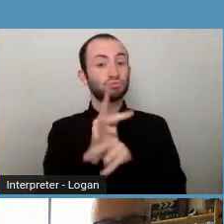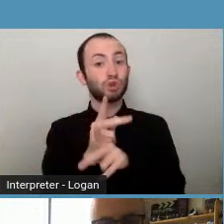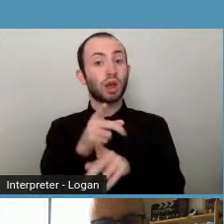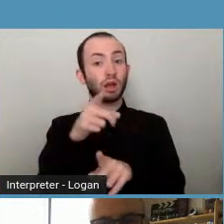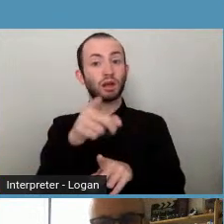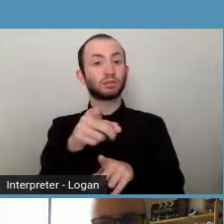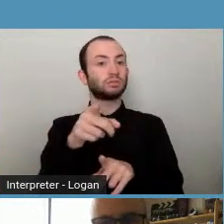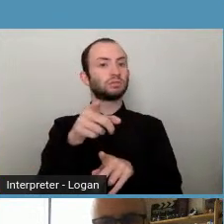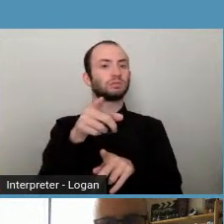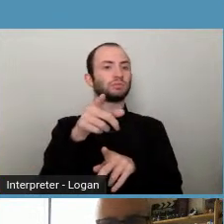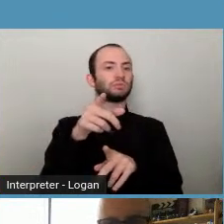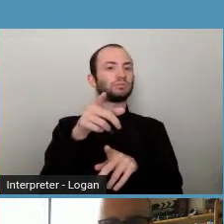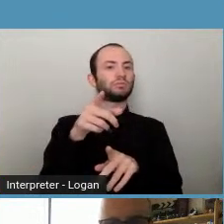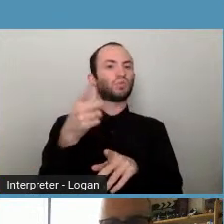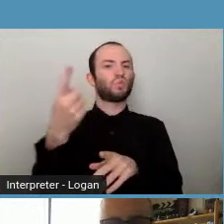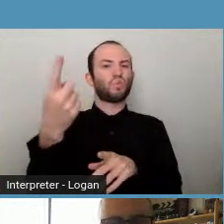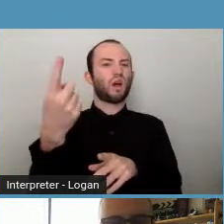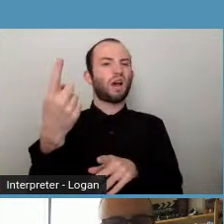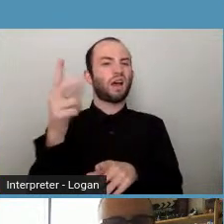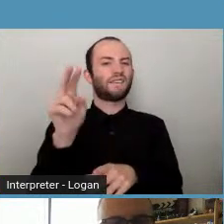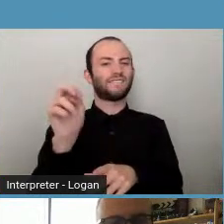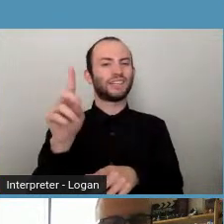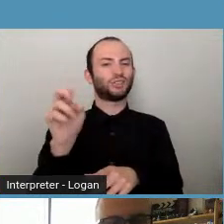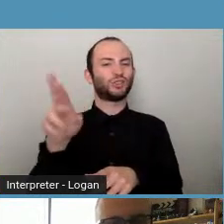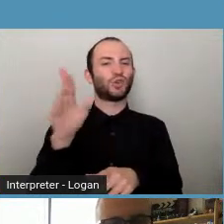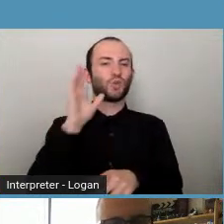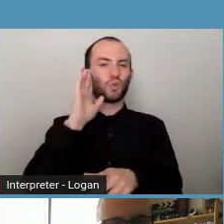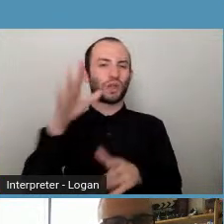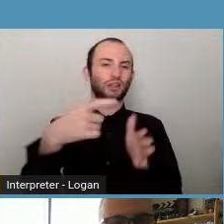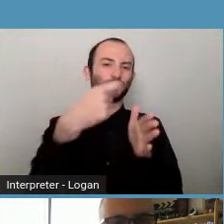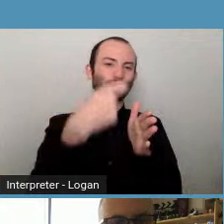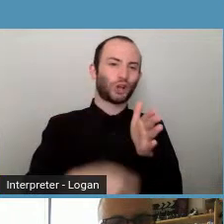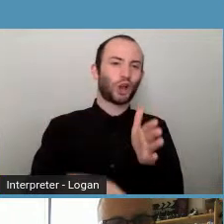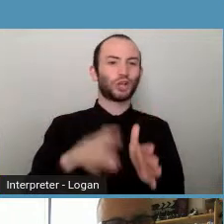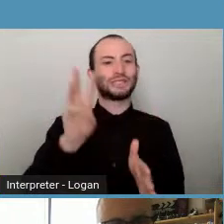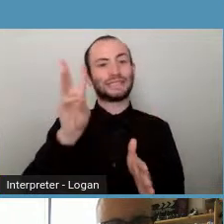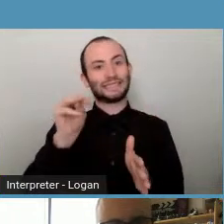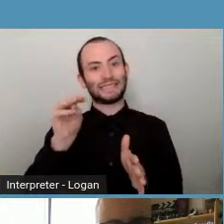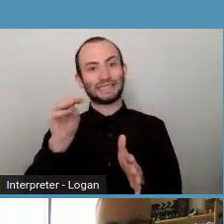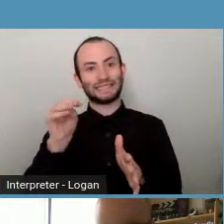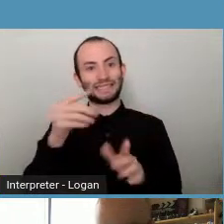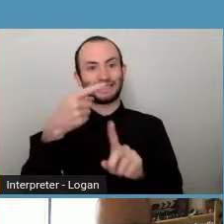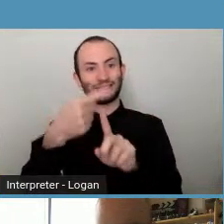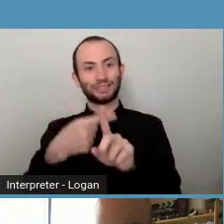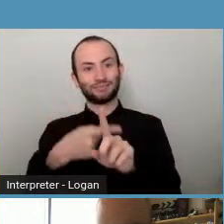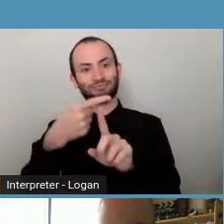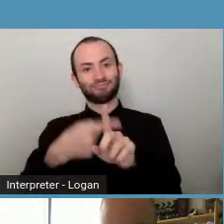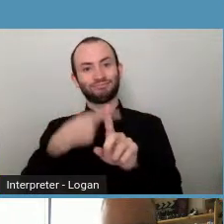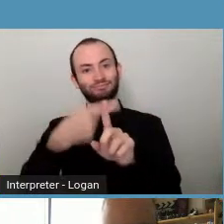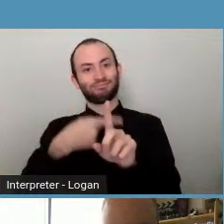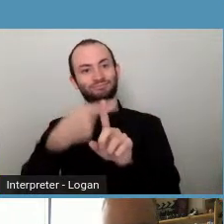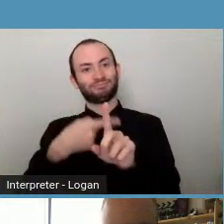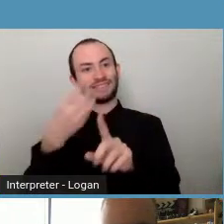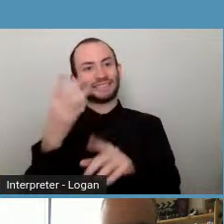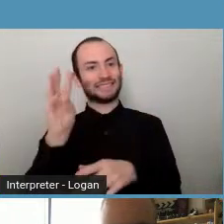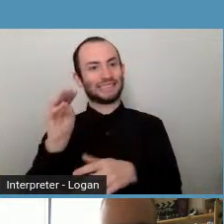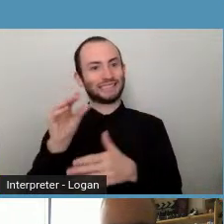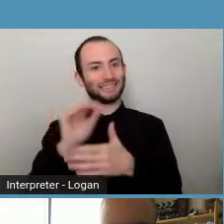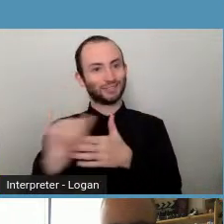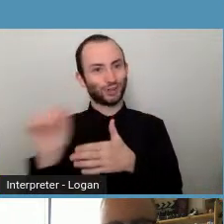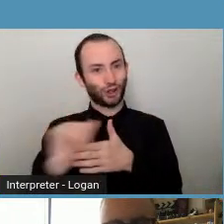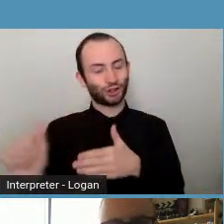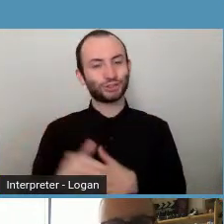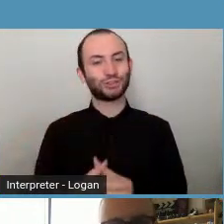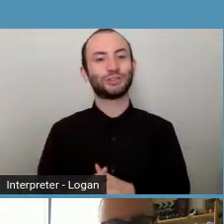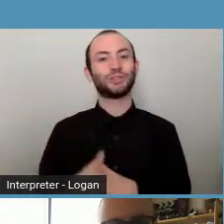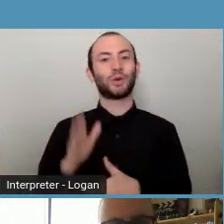charge you anywhere from 30 to 60 bucks a month and offer to install a third-party extension with just one line of code on